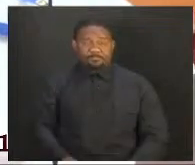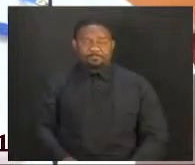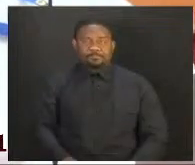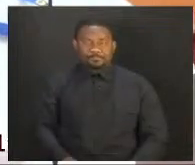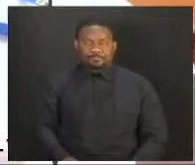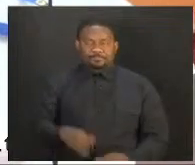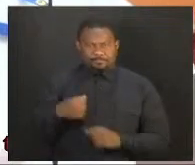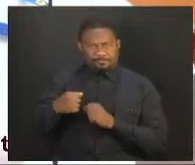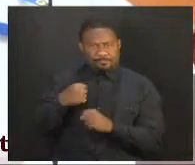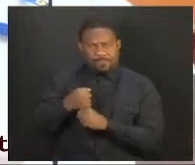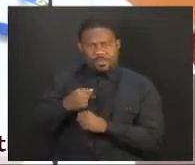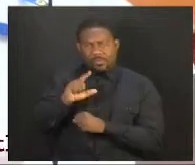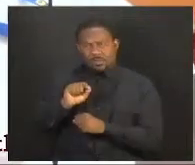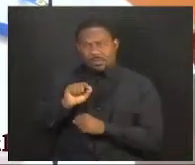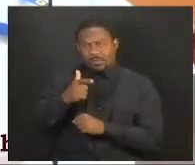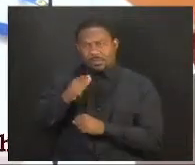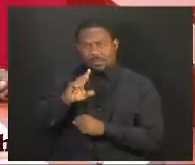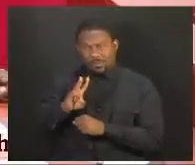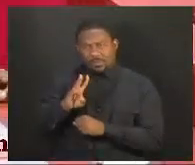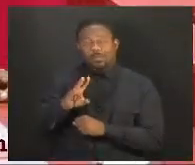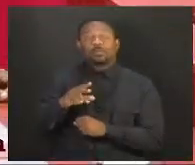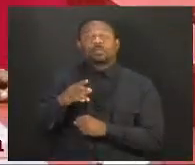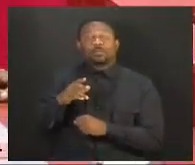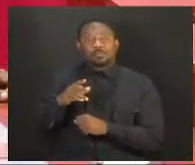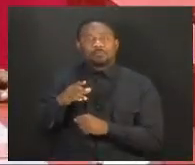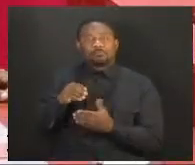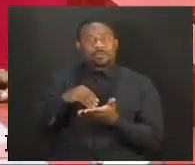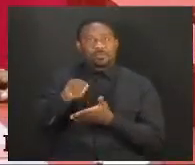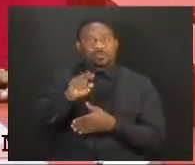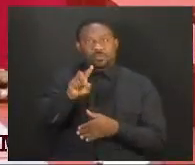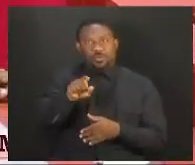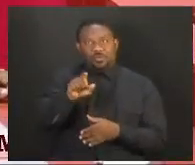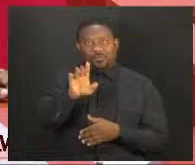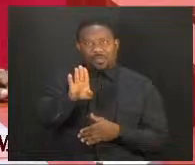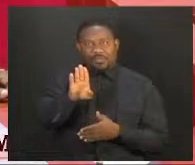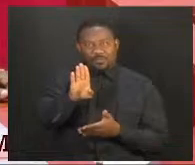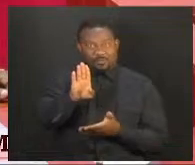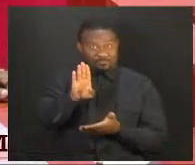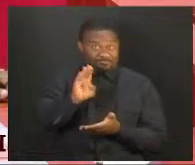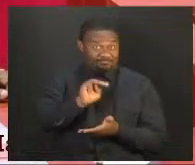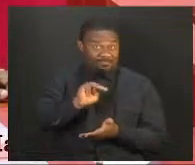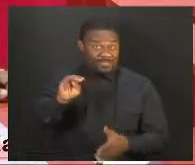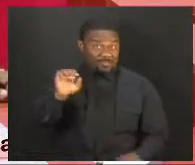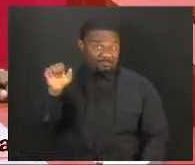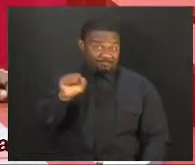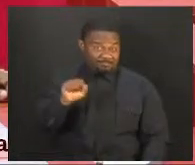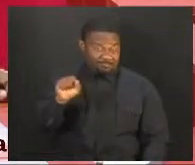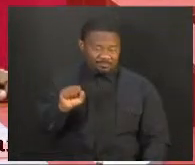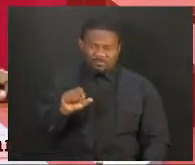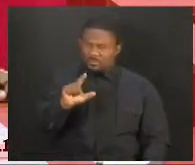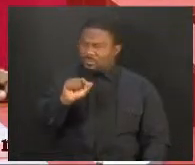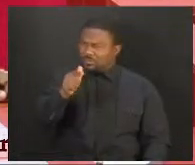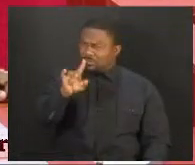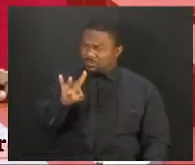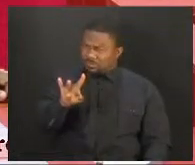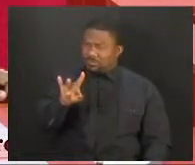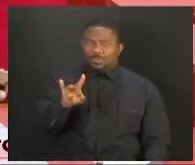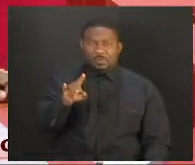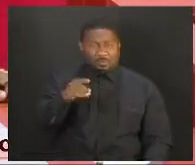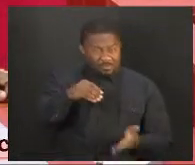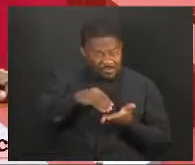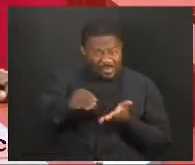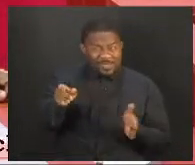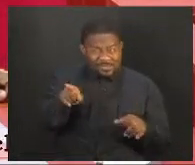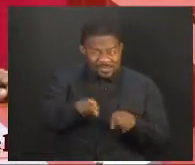2027, we'll be made to pay $2.5 billion US dollars, and 2028 we'll have to again pay $2.4